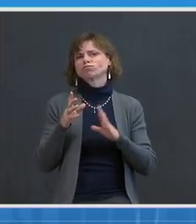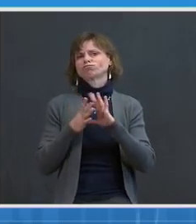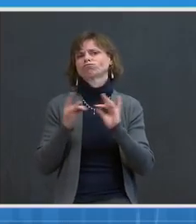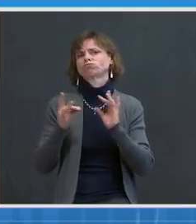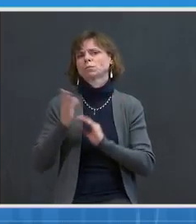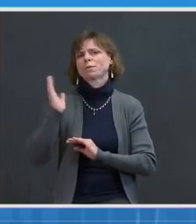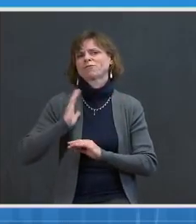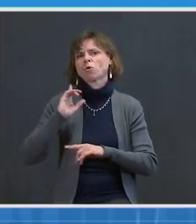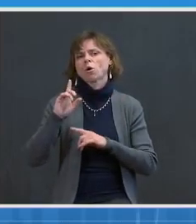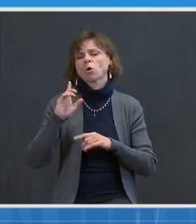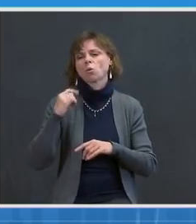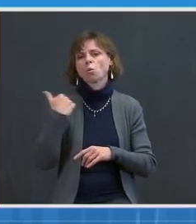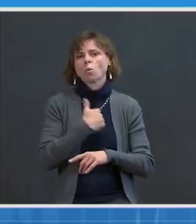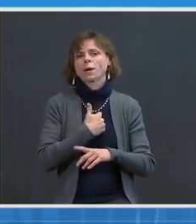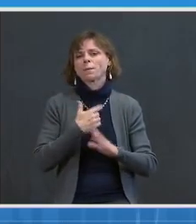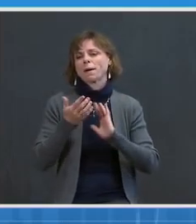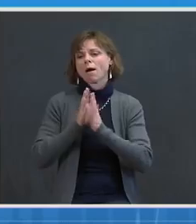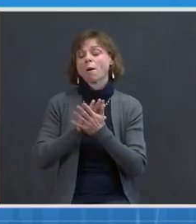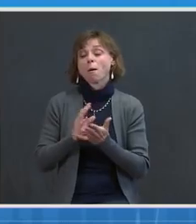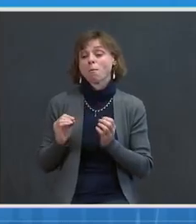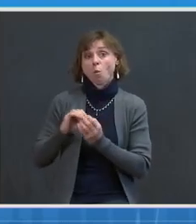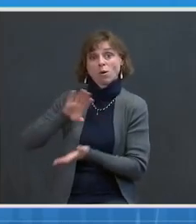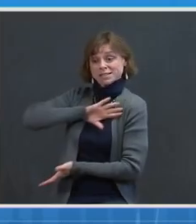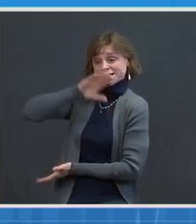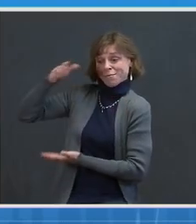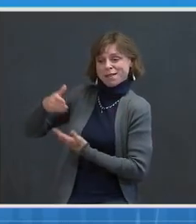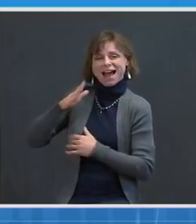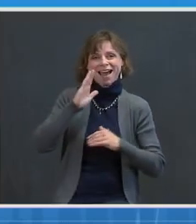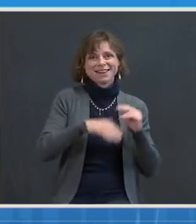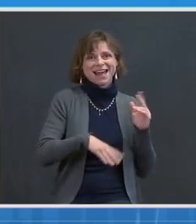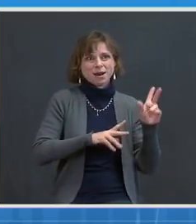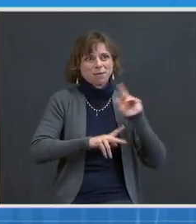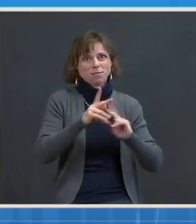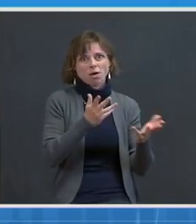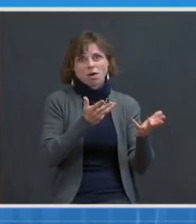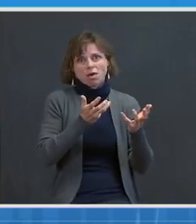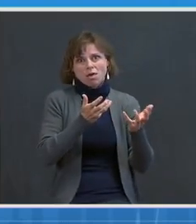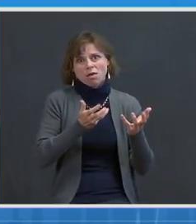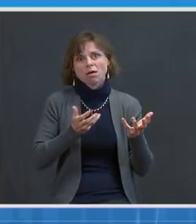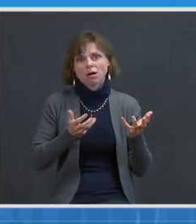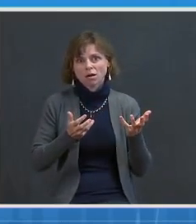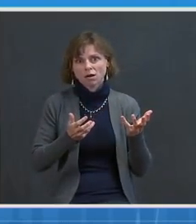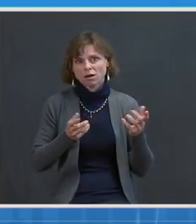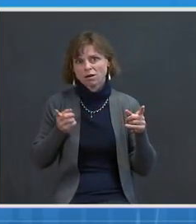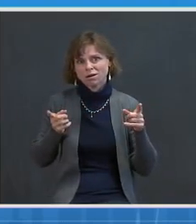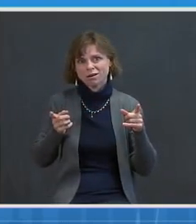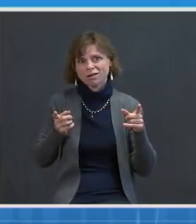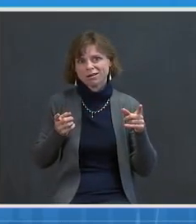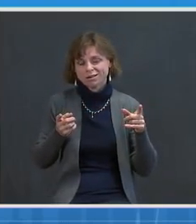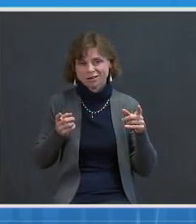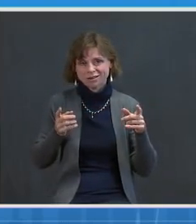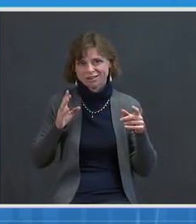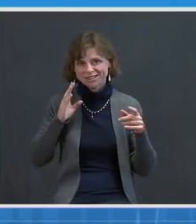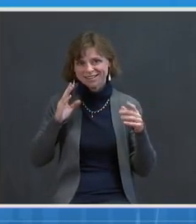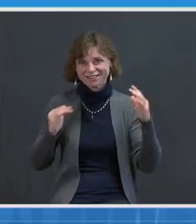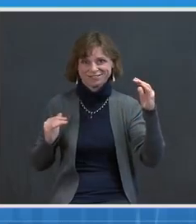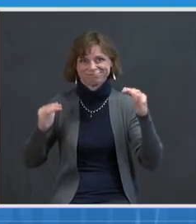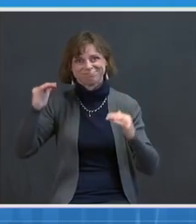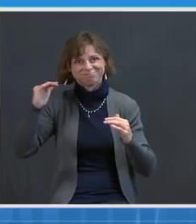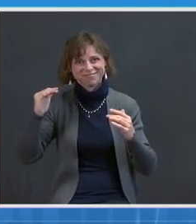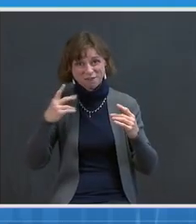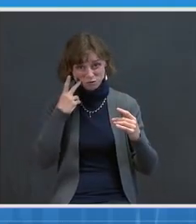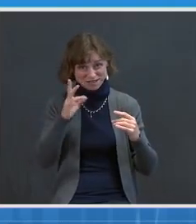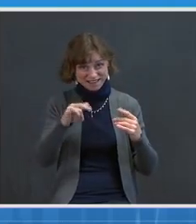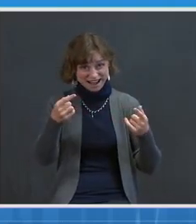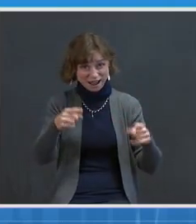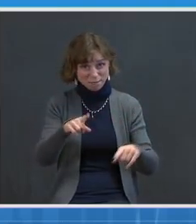than demand for the vaccine. And I wondered if you're seeing any areas yet where we are approaching that. I know there's been